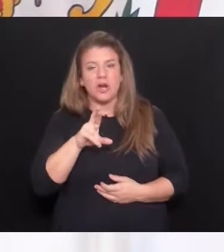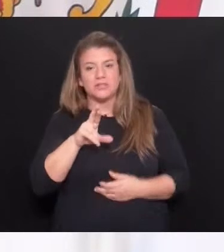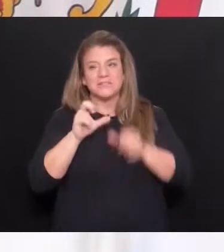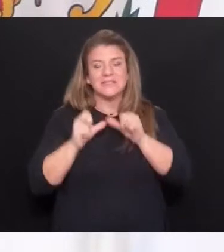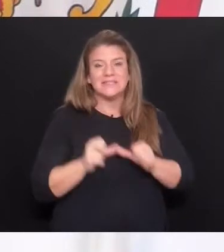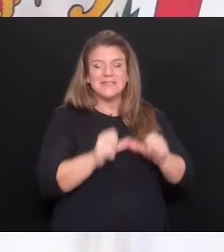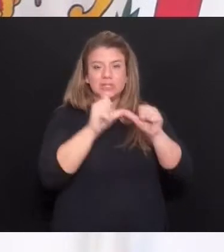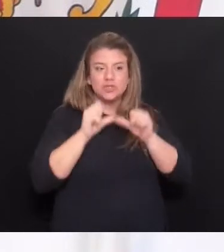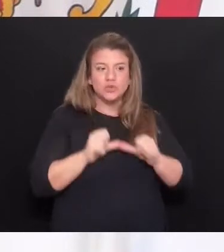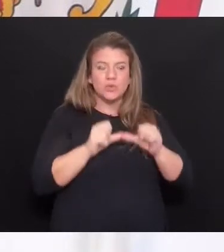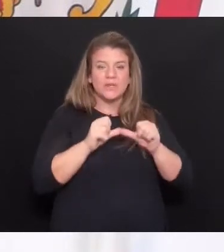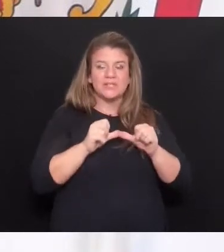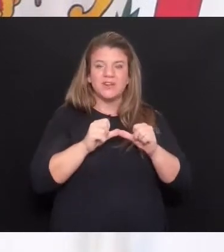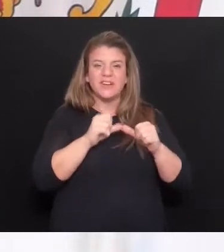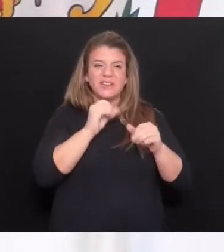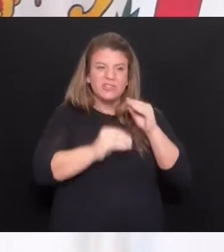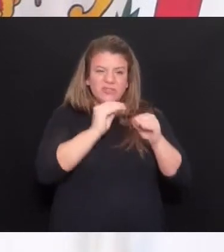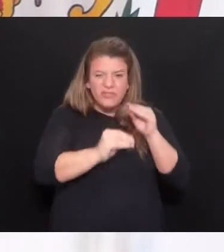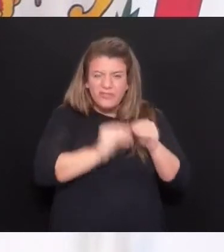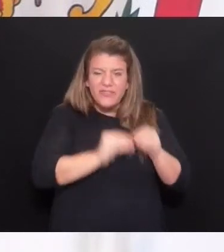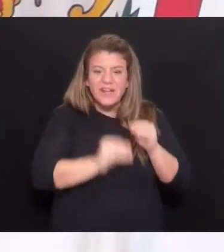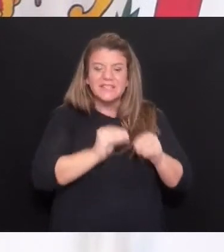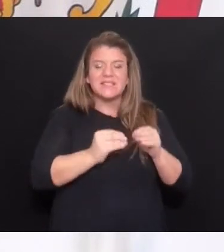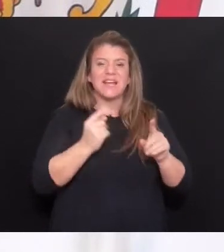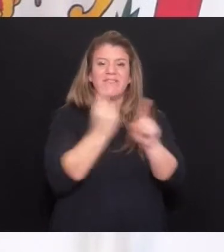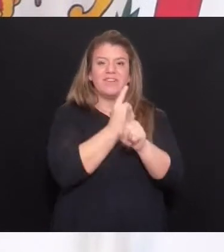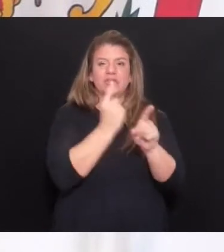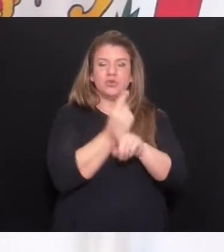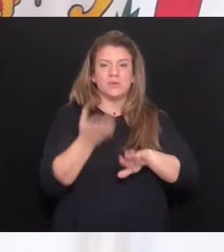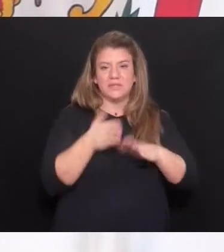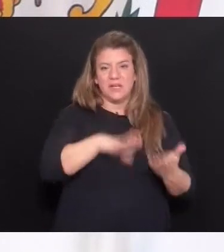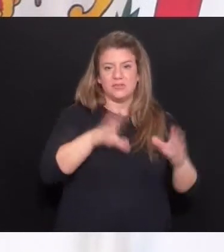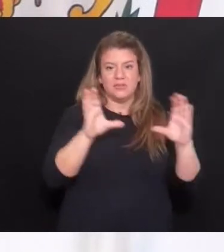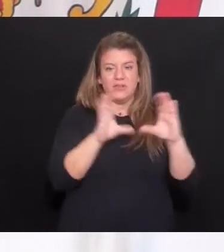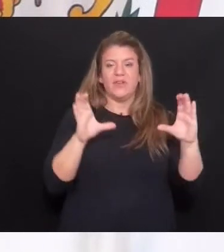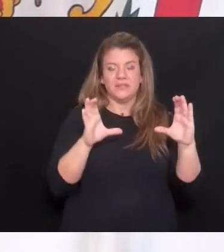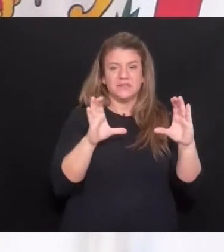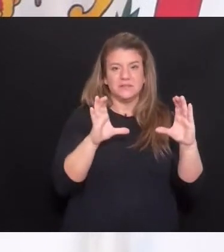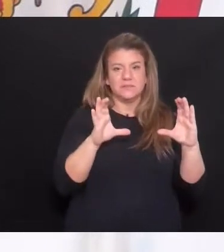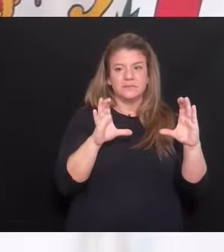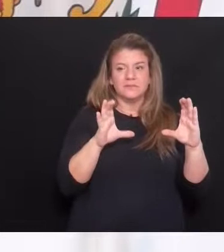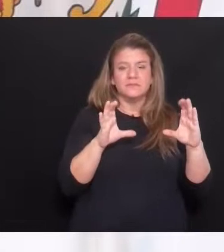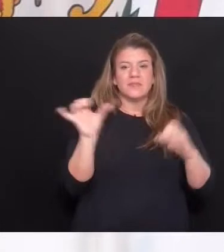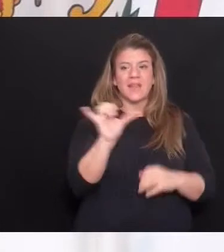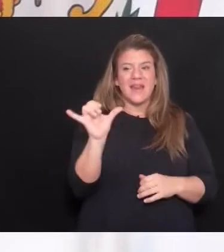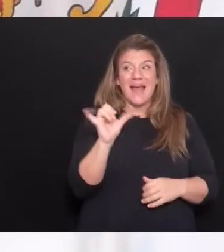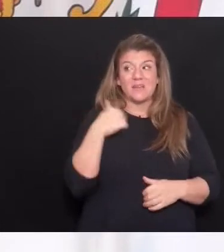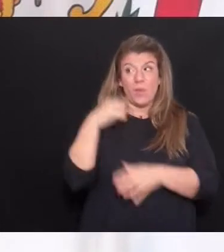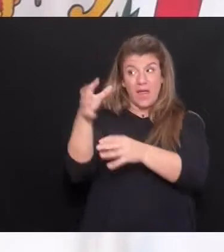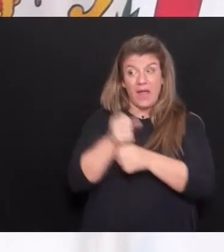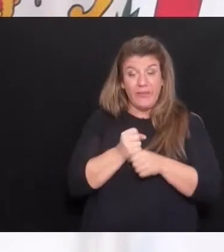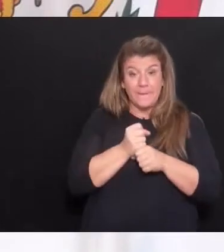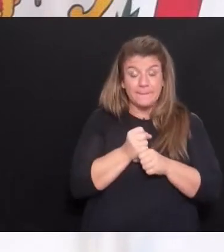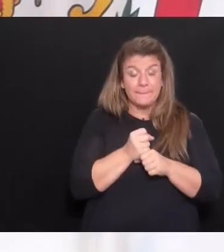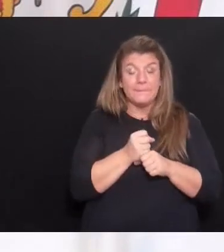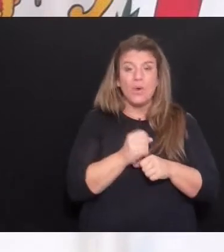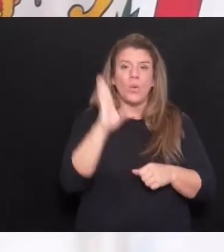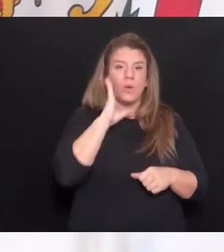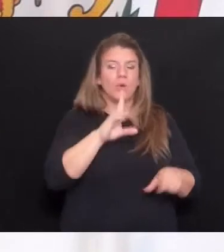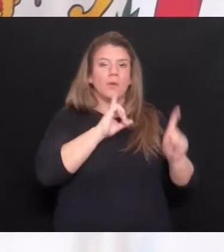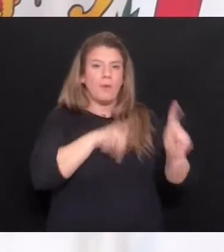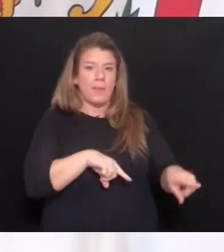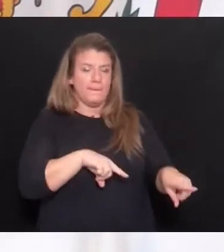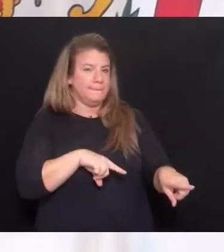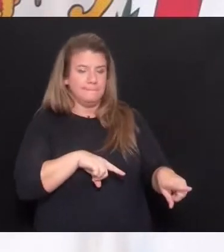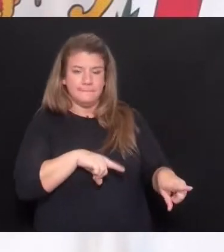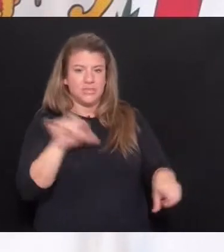continuing reconciliation of the official death certificates, and as we get these in, we'll report these just